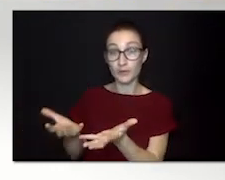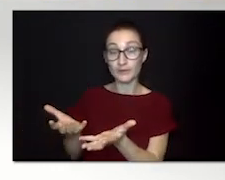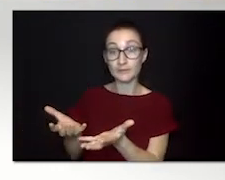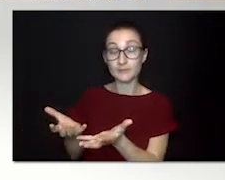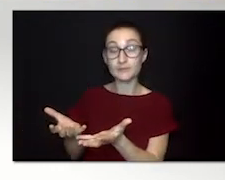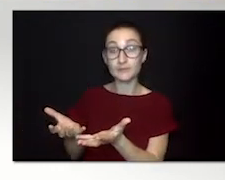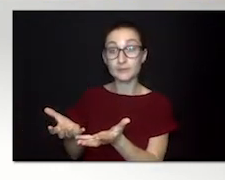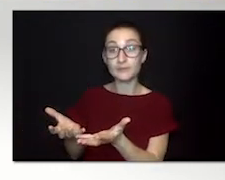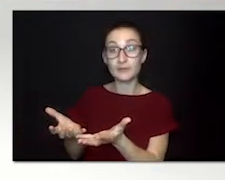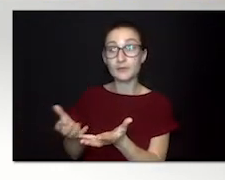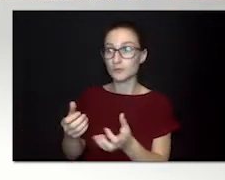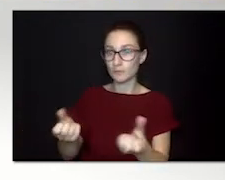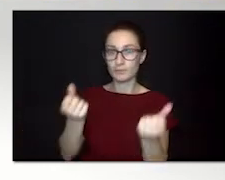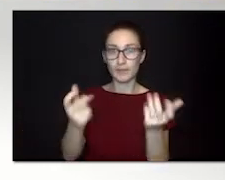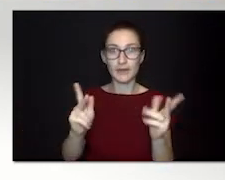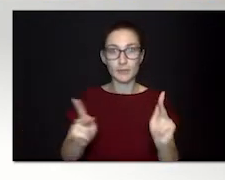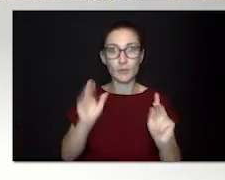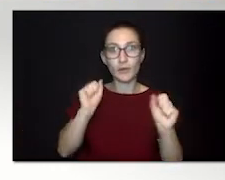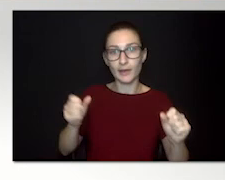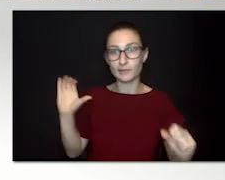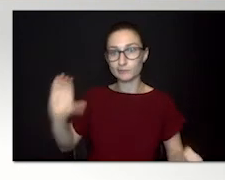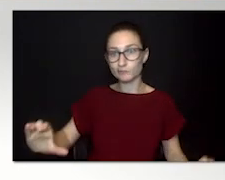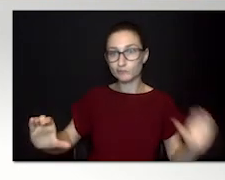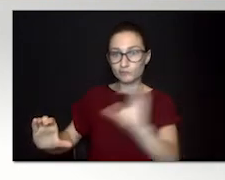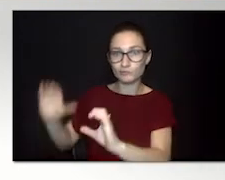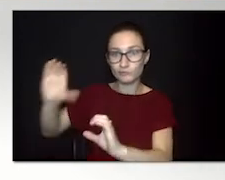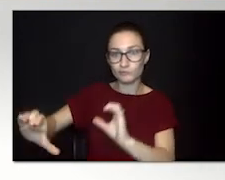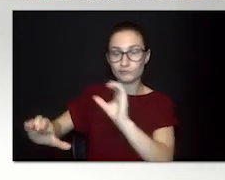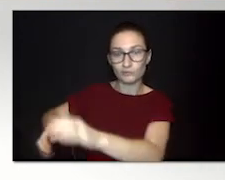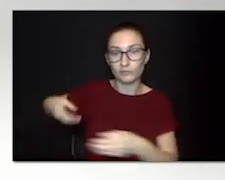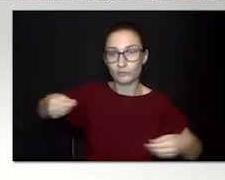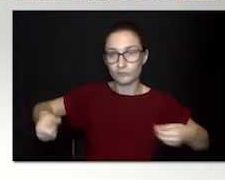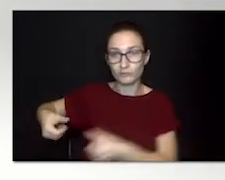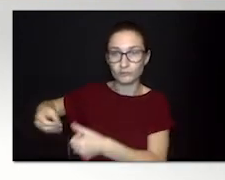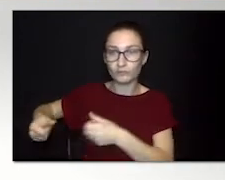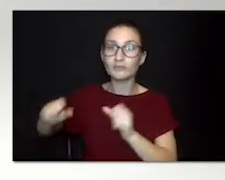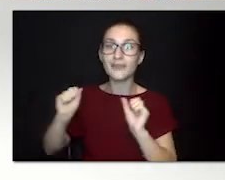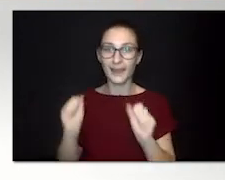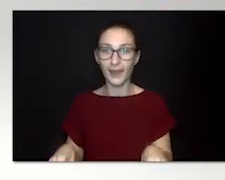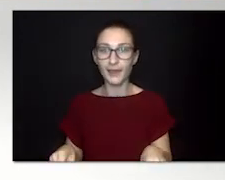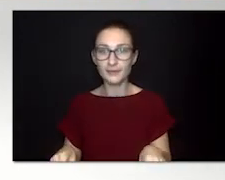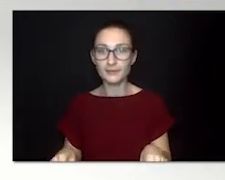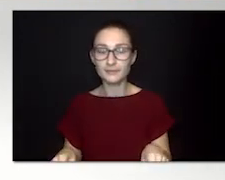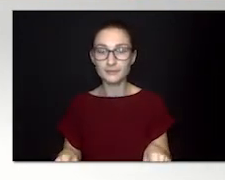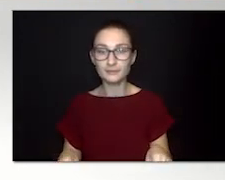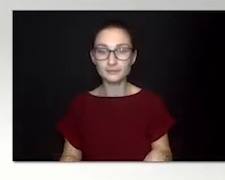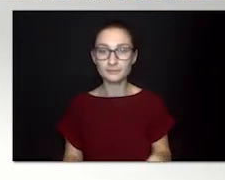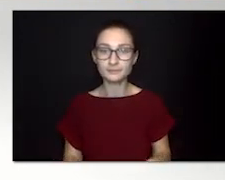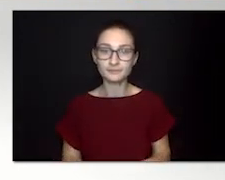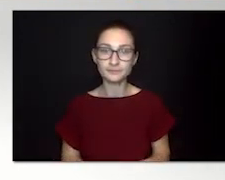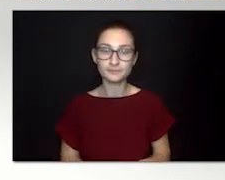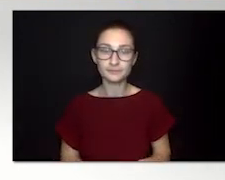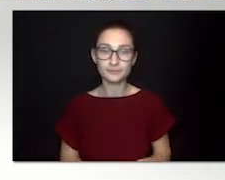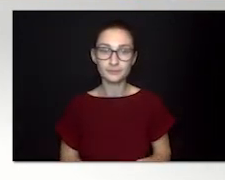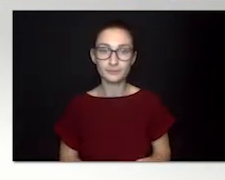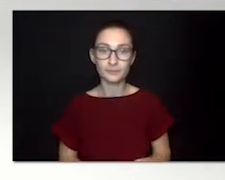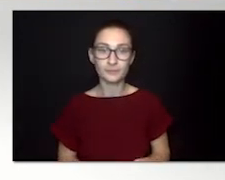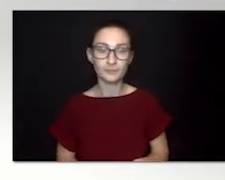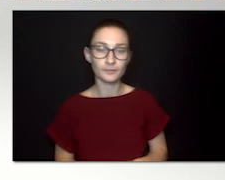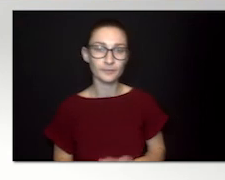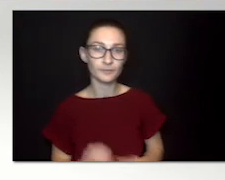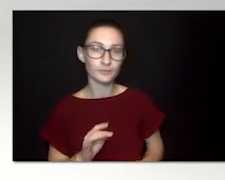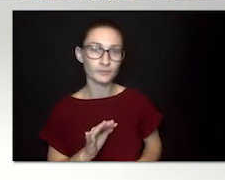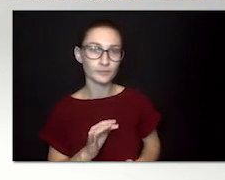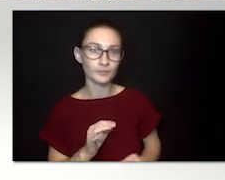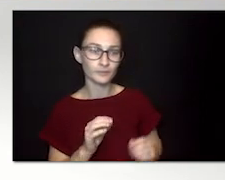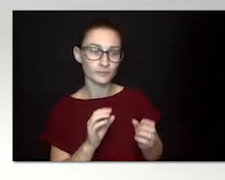then multiple people could leave their inheritance to that one trust, or they could set up separate trusts depending on, the specifics of the family and what their wishes are.